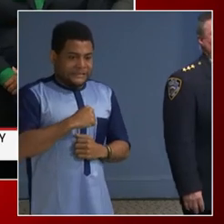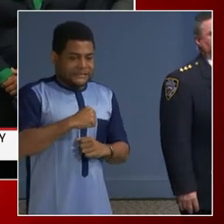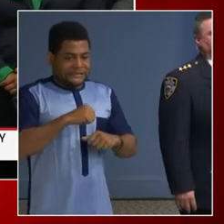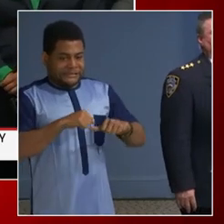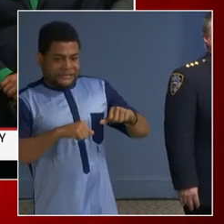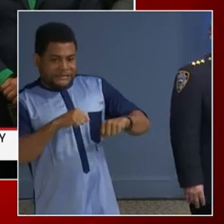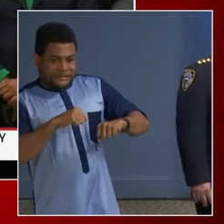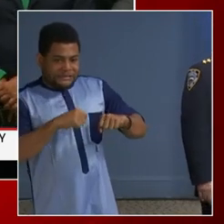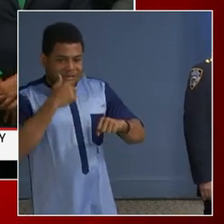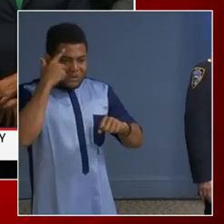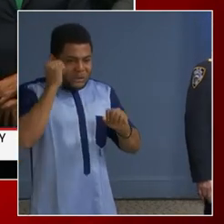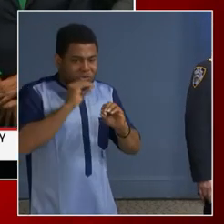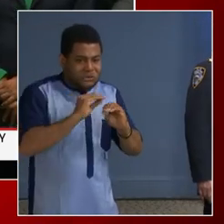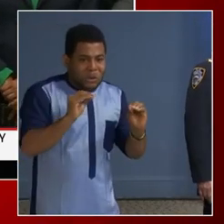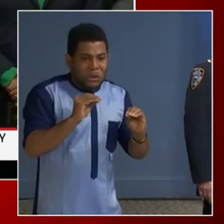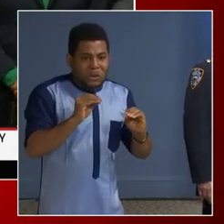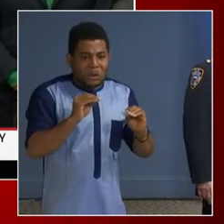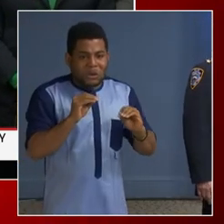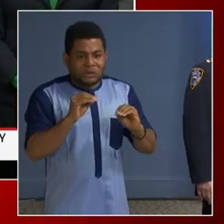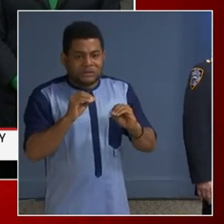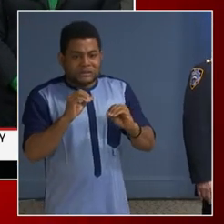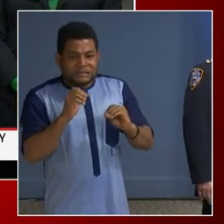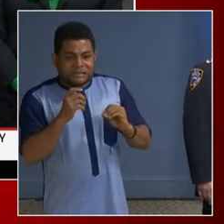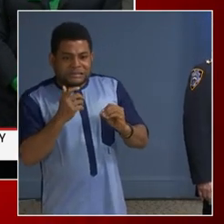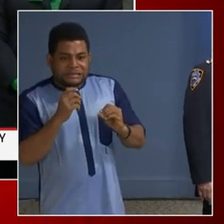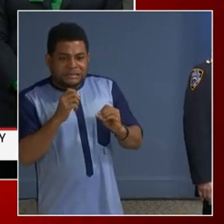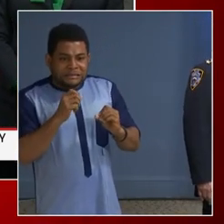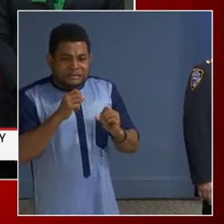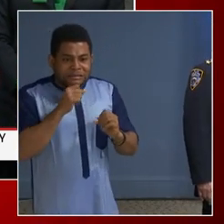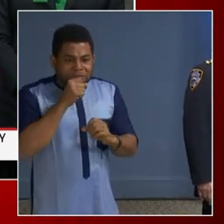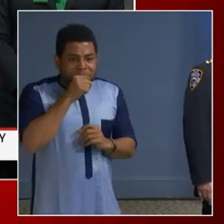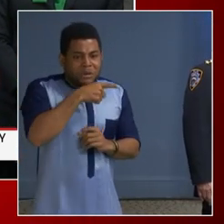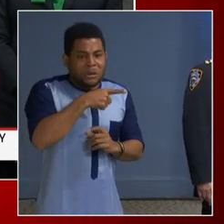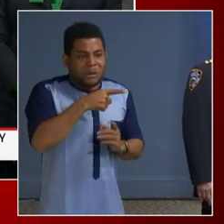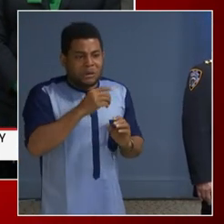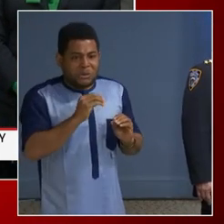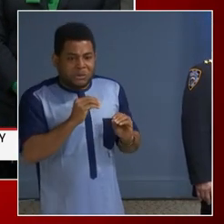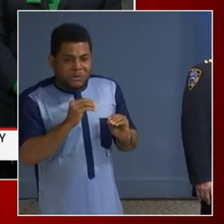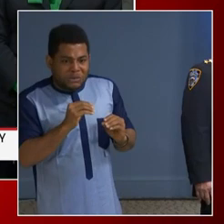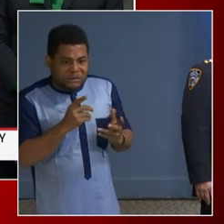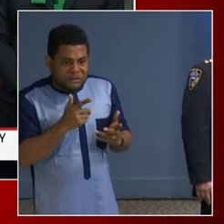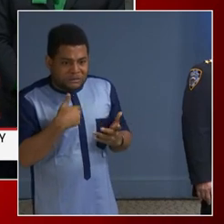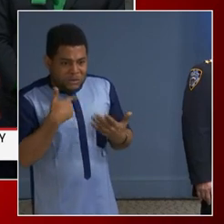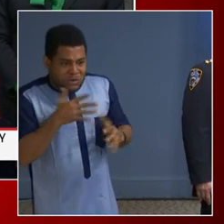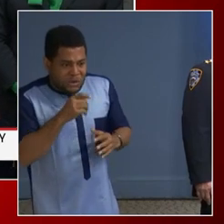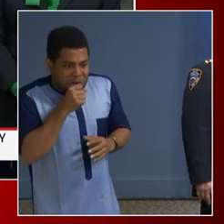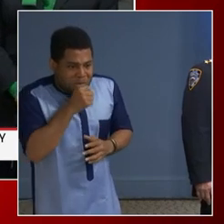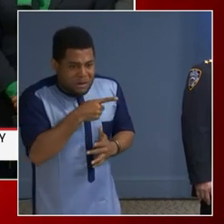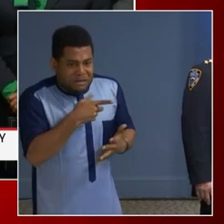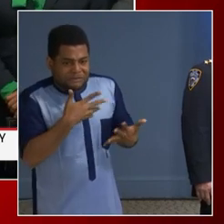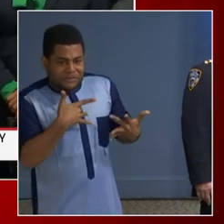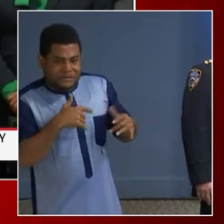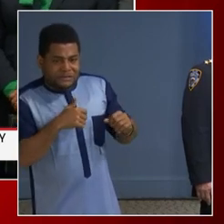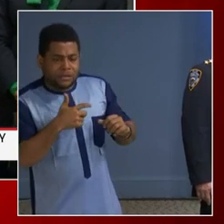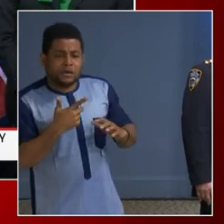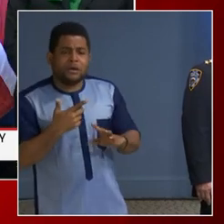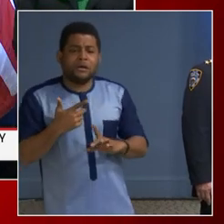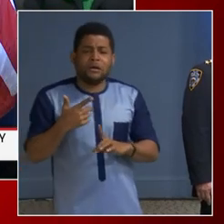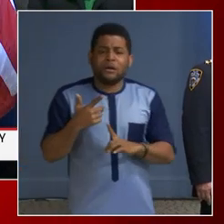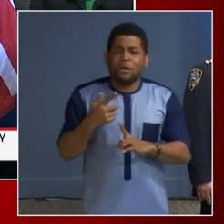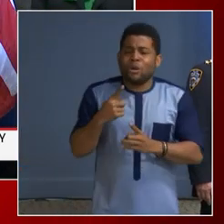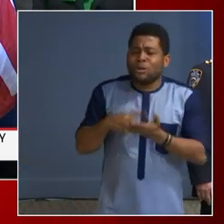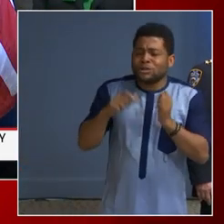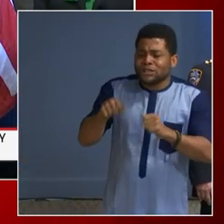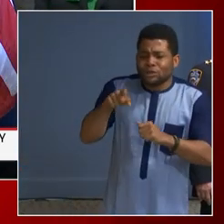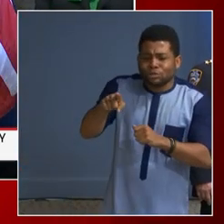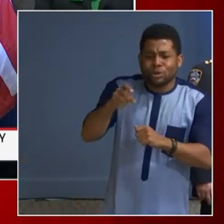but number two, because they're scared. What can you or the police in New York City do to ensure